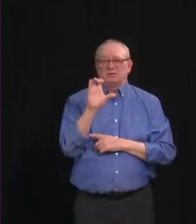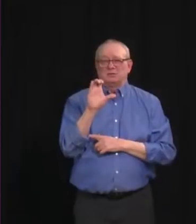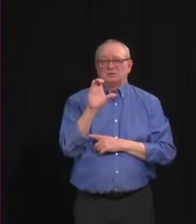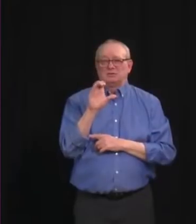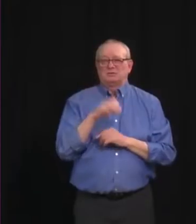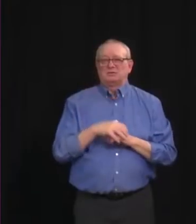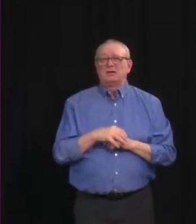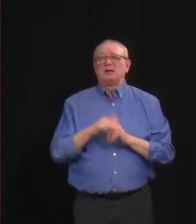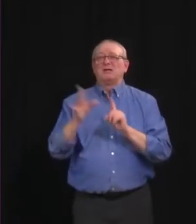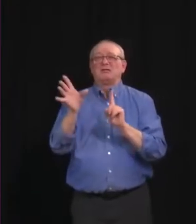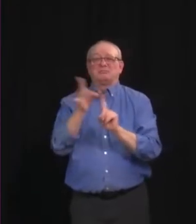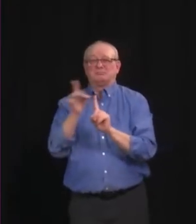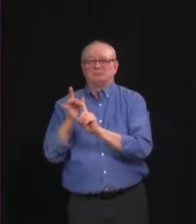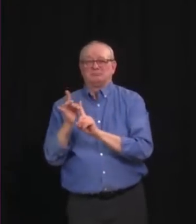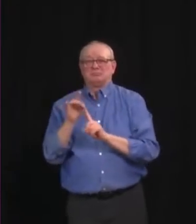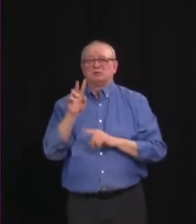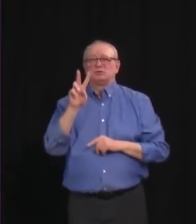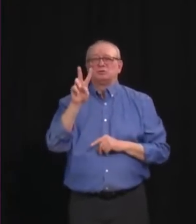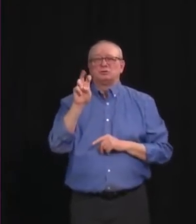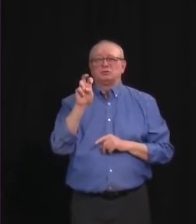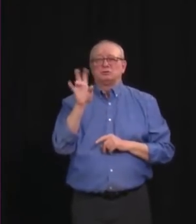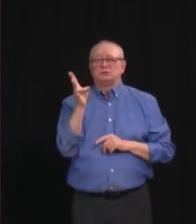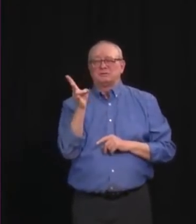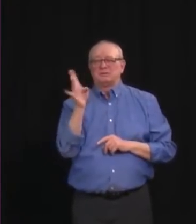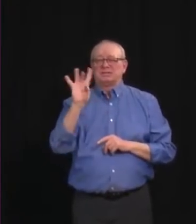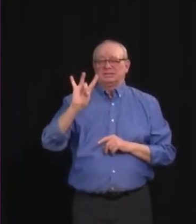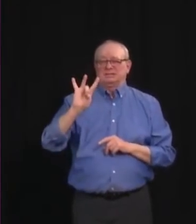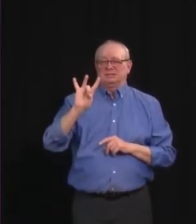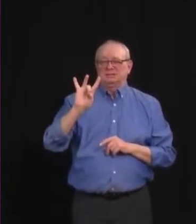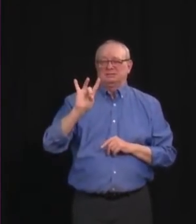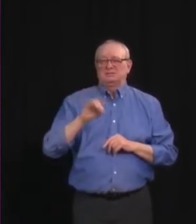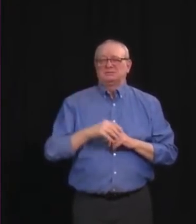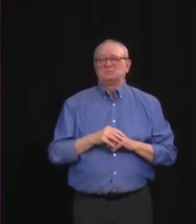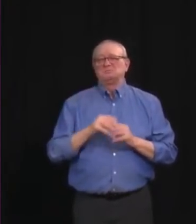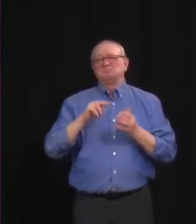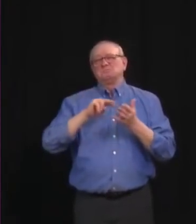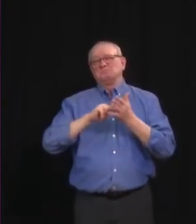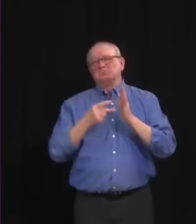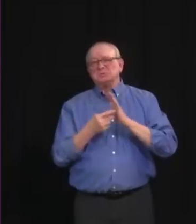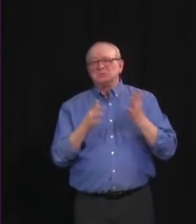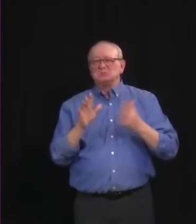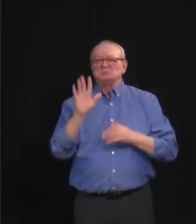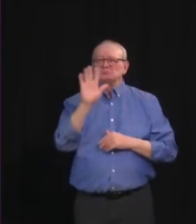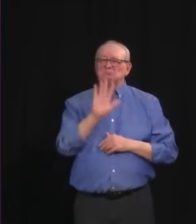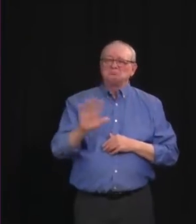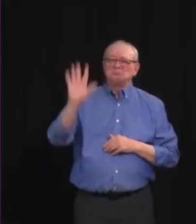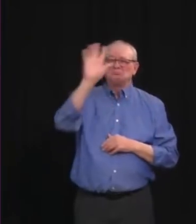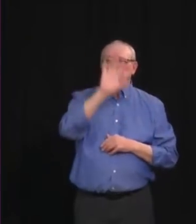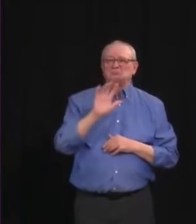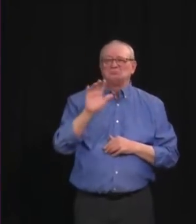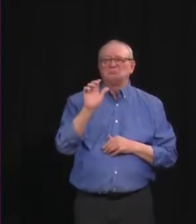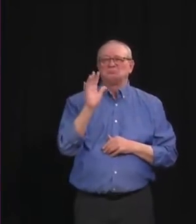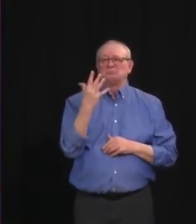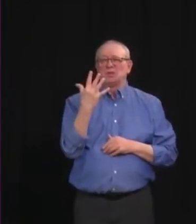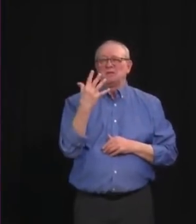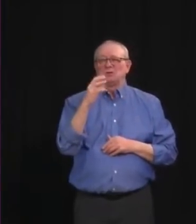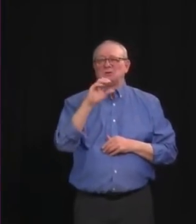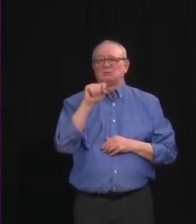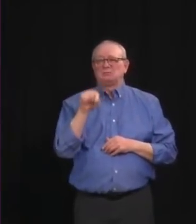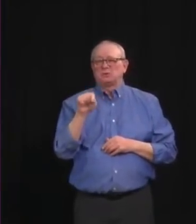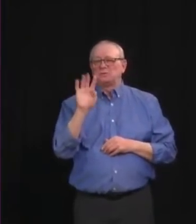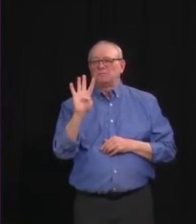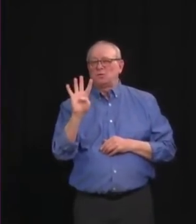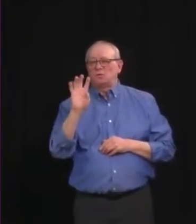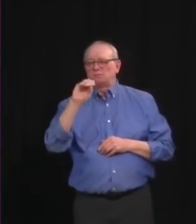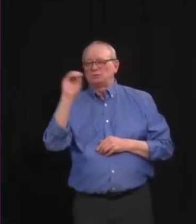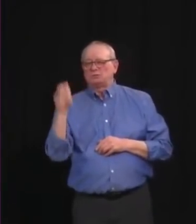5,500 tests. This puts our positivity rate at about 5.4%. We have identified 6 new cases